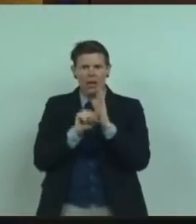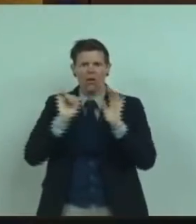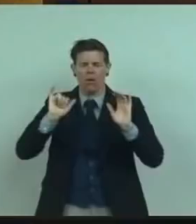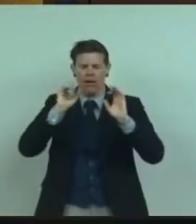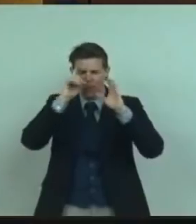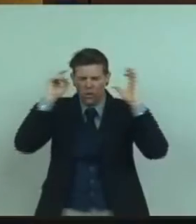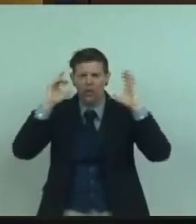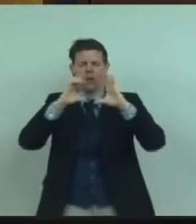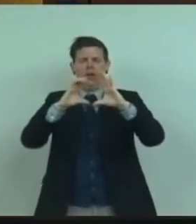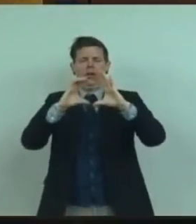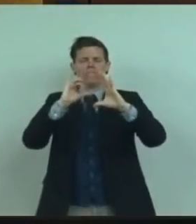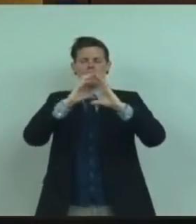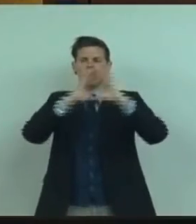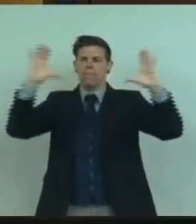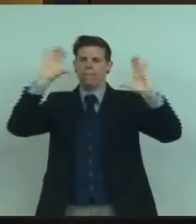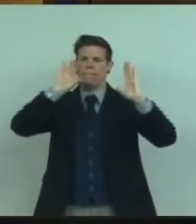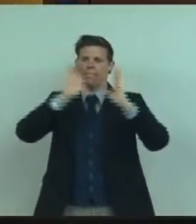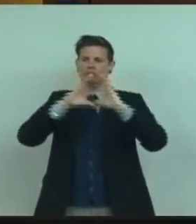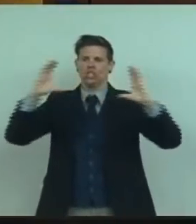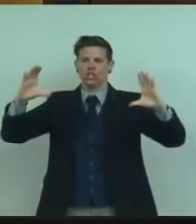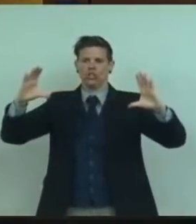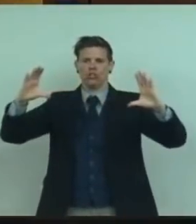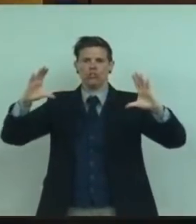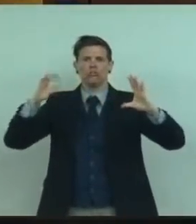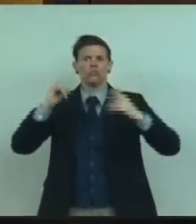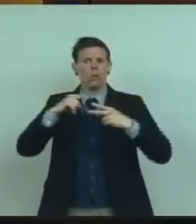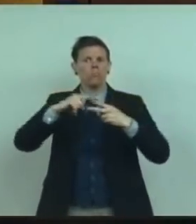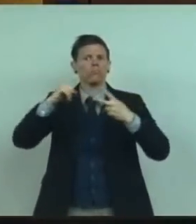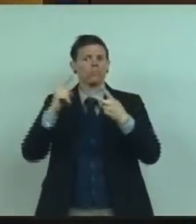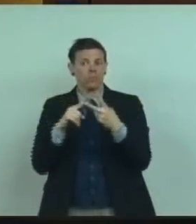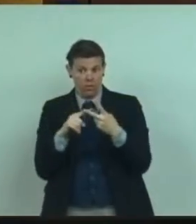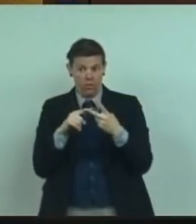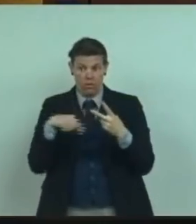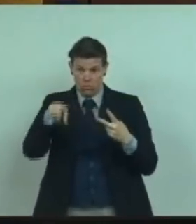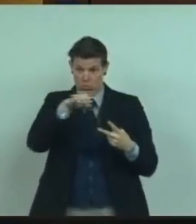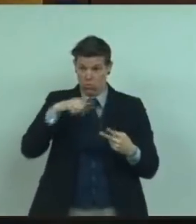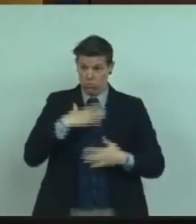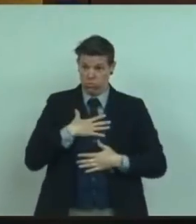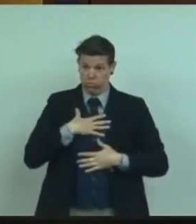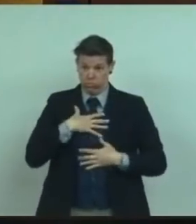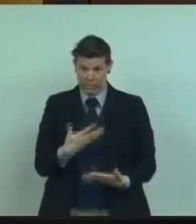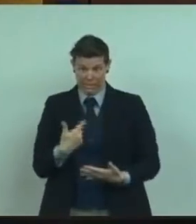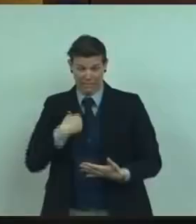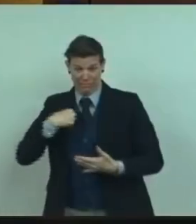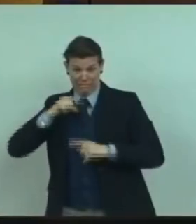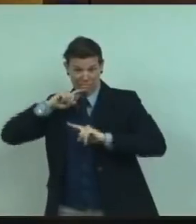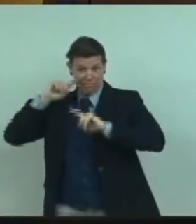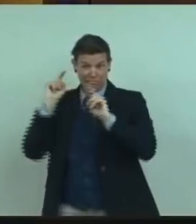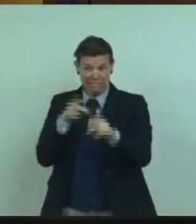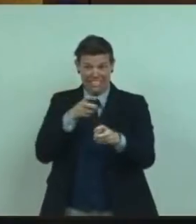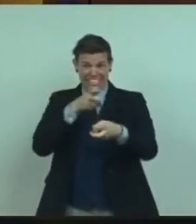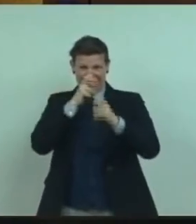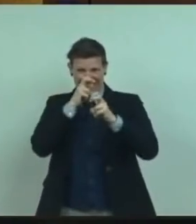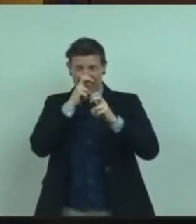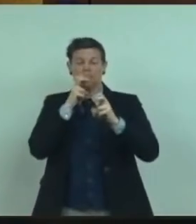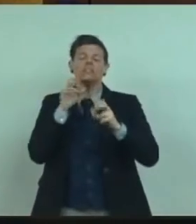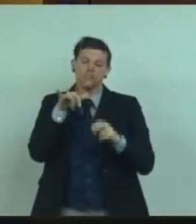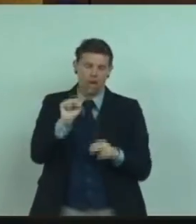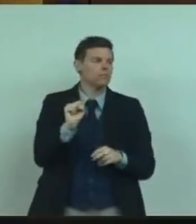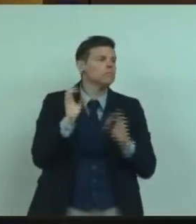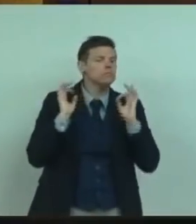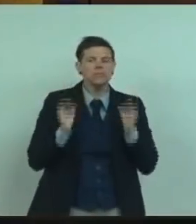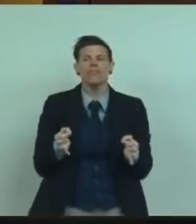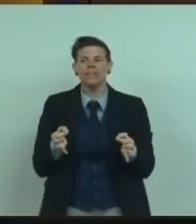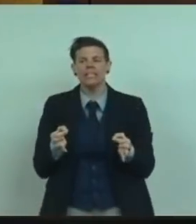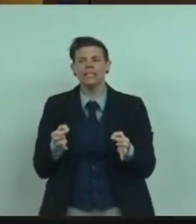you willing to do more to tighten it up? Absolutely. So we're extending the orders through April 30th. Two, we're